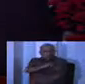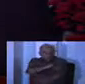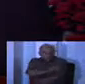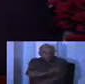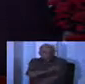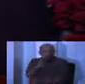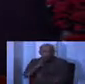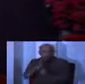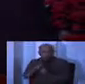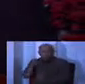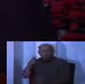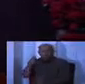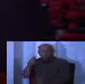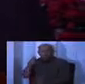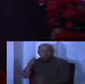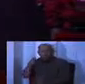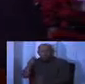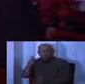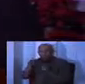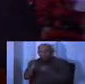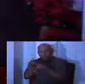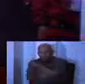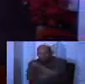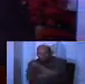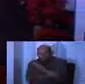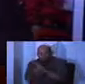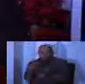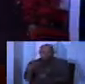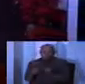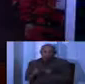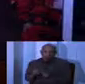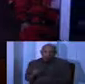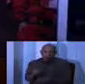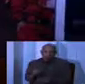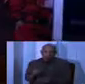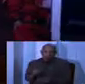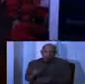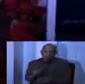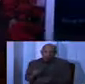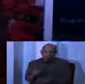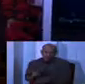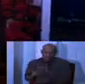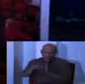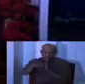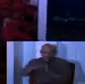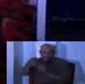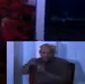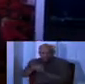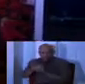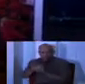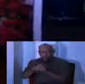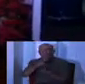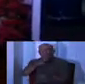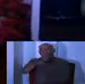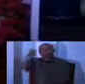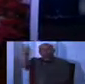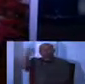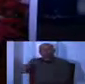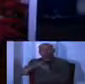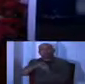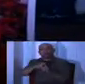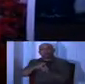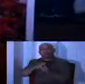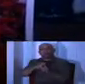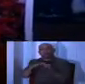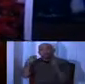are lender privileged and certainly not as privileged as ourselves. And later on in the month to be traveling down to